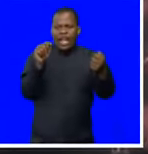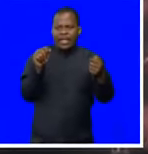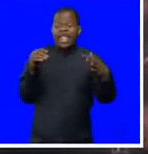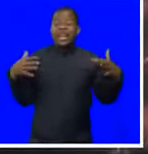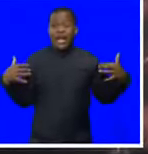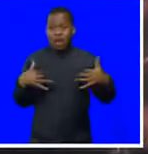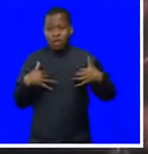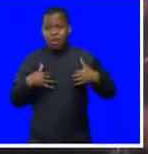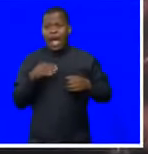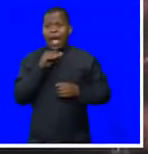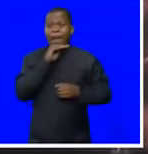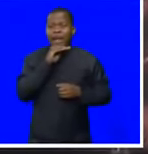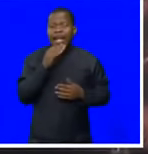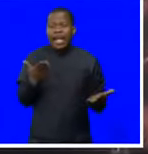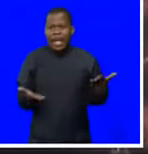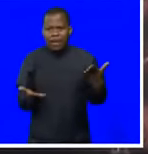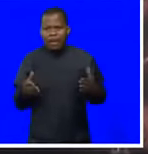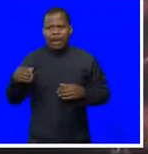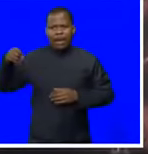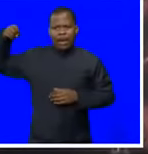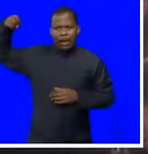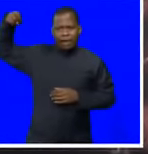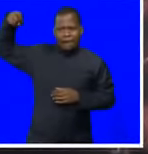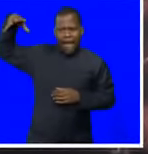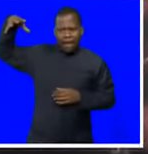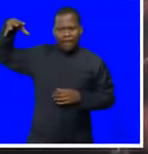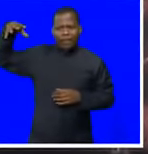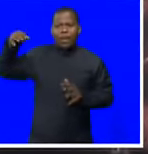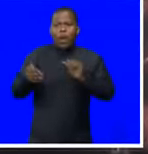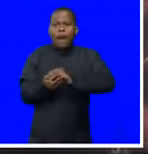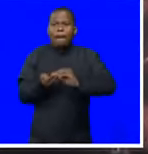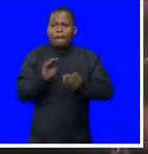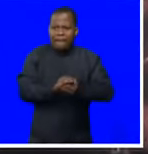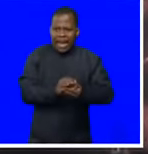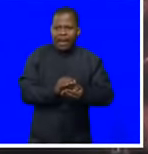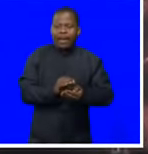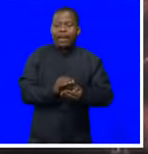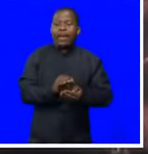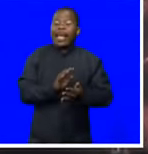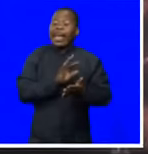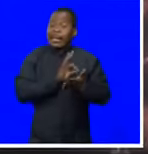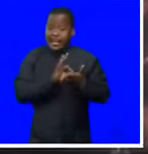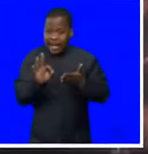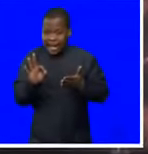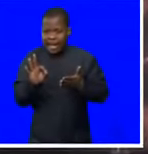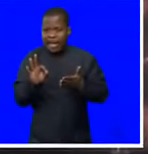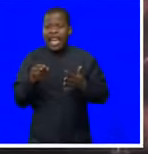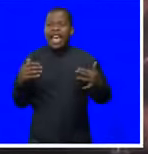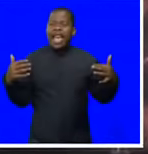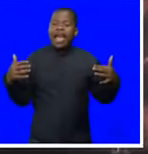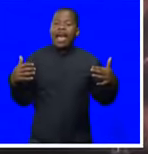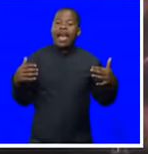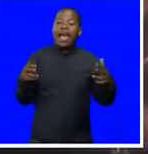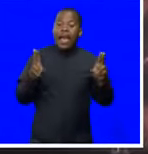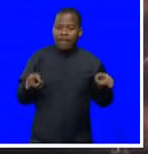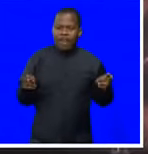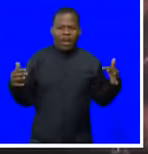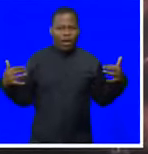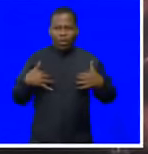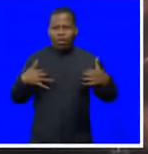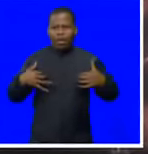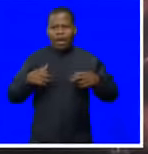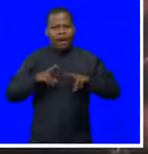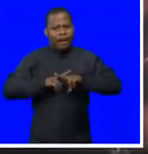ukuthi nangabe sithatha le energy ne power siyenda kanjani ukuthi sikwende ukuthi ingabe sechubekisa lokufa